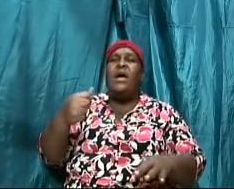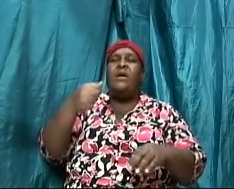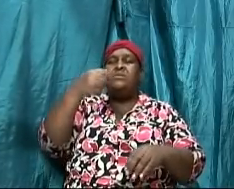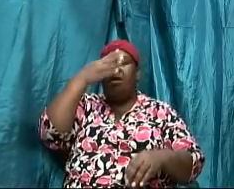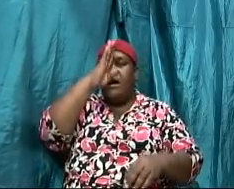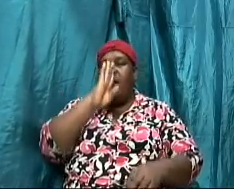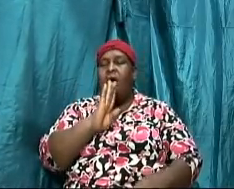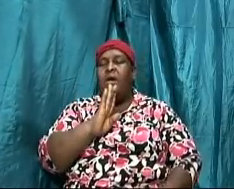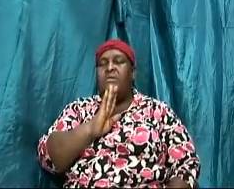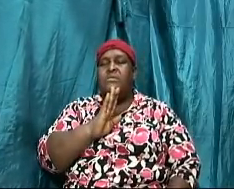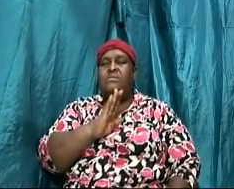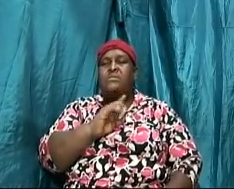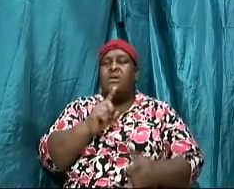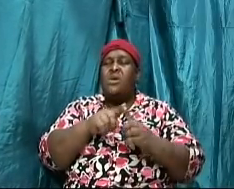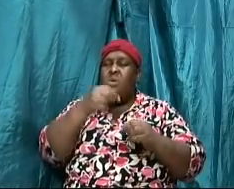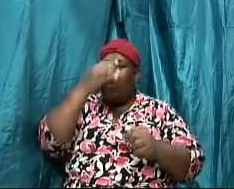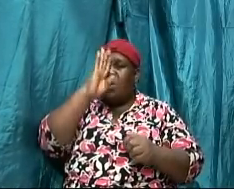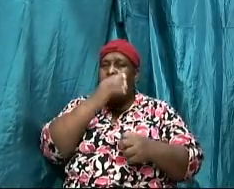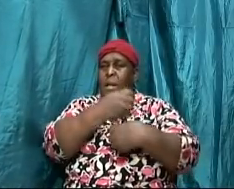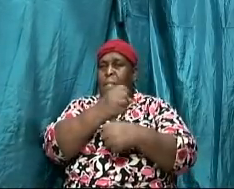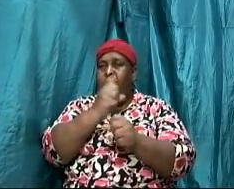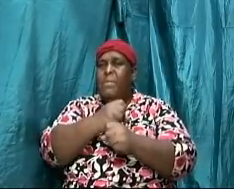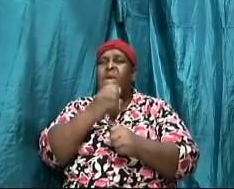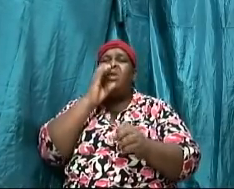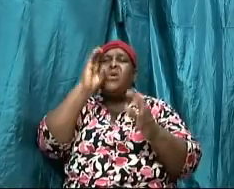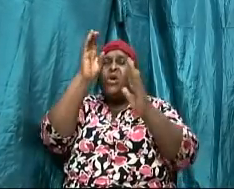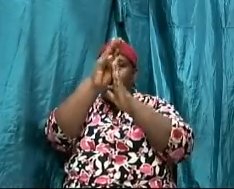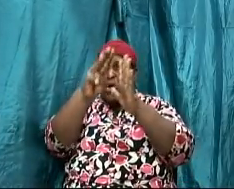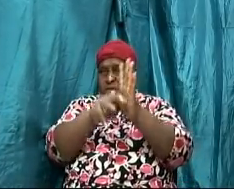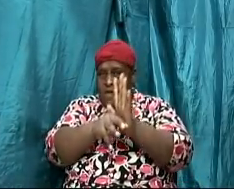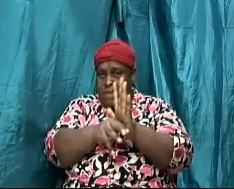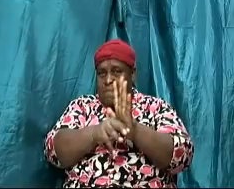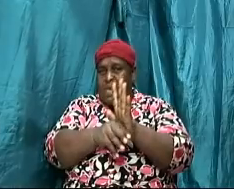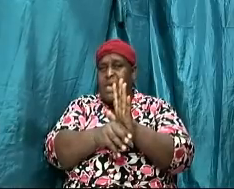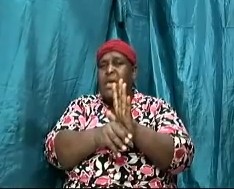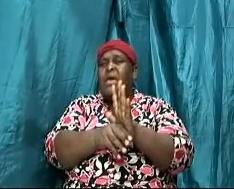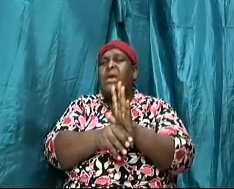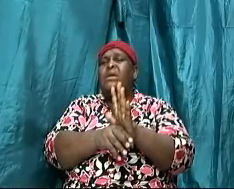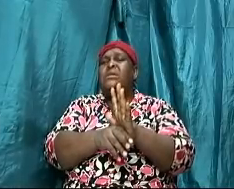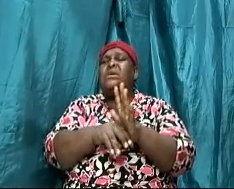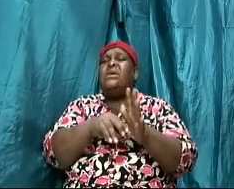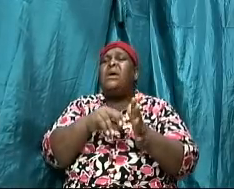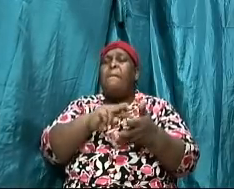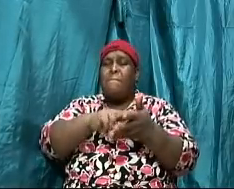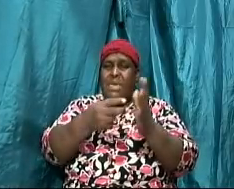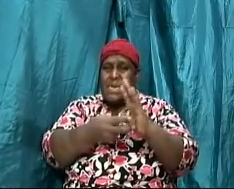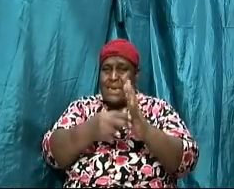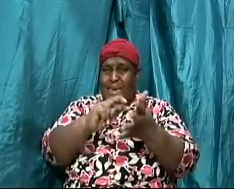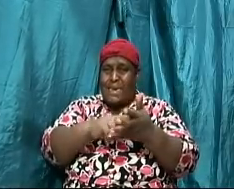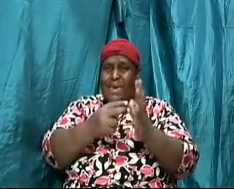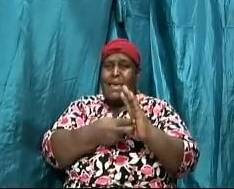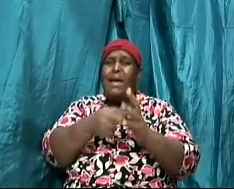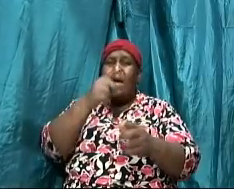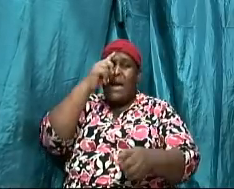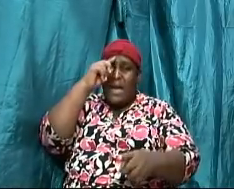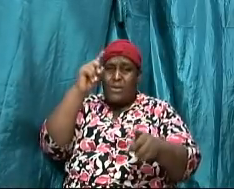makes covenant, we say that a covenant is a special agreement or a contract. Not all covenants in Scripture,